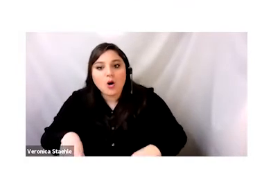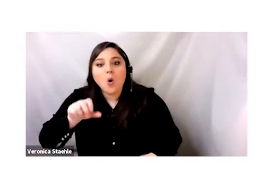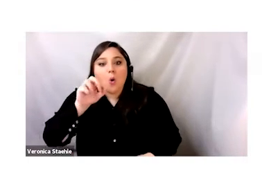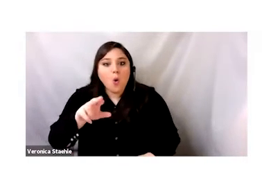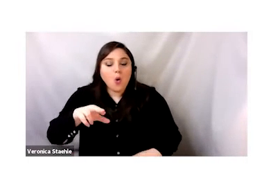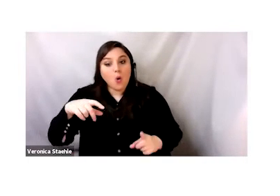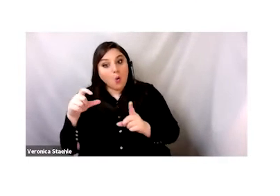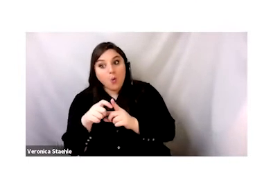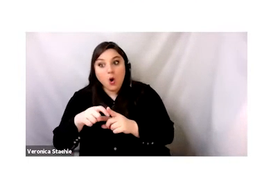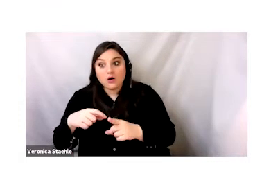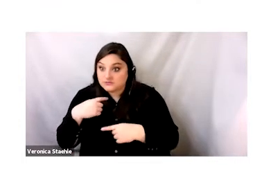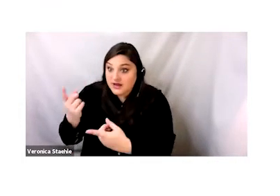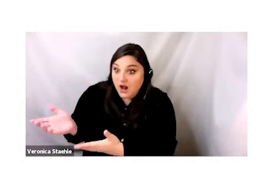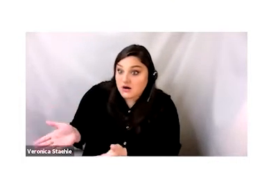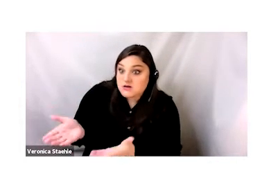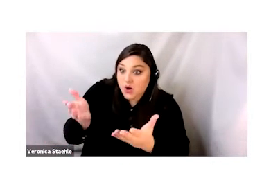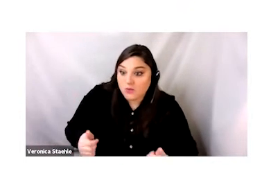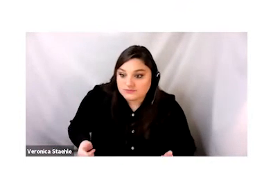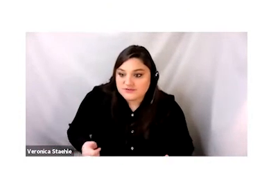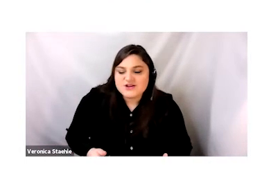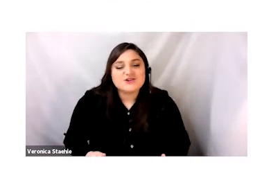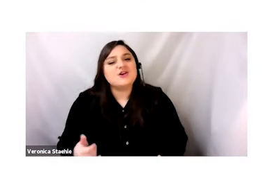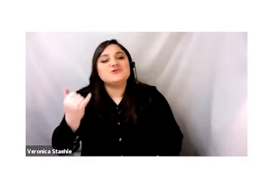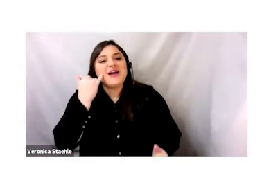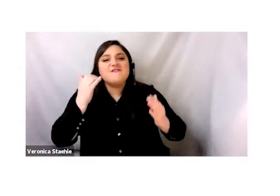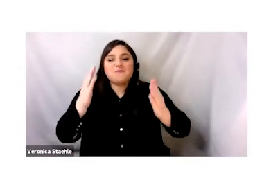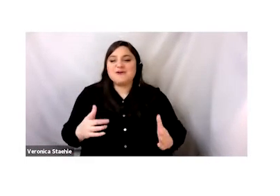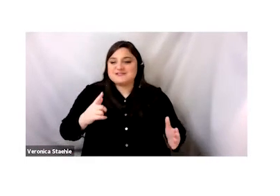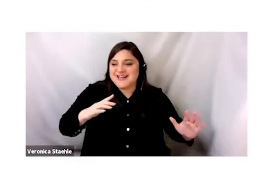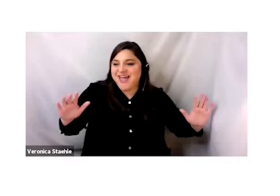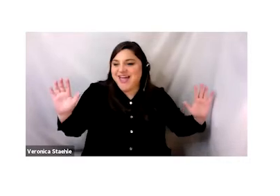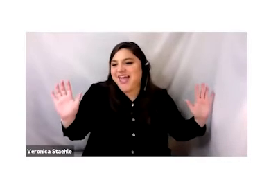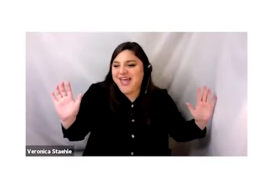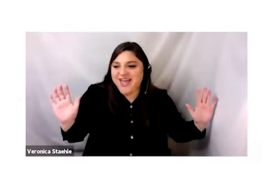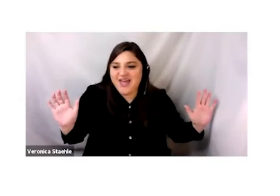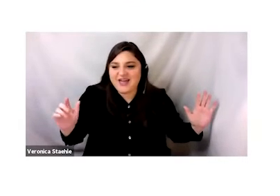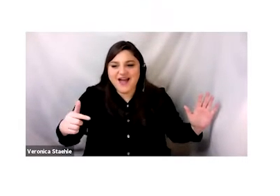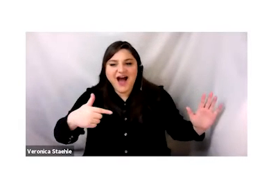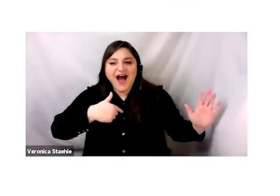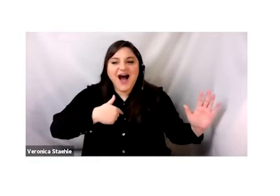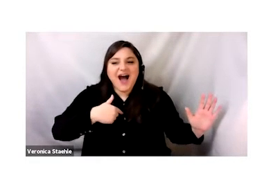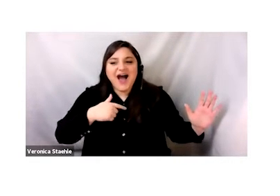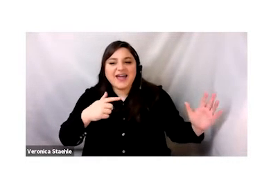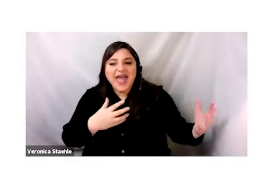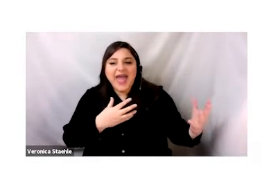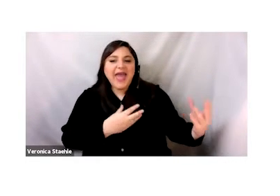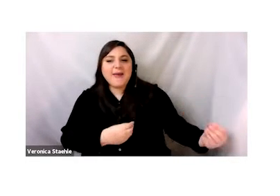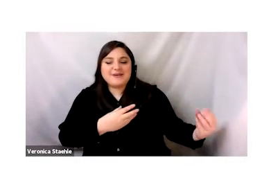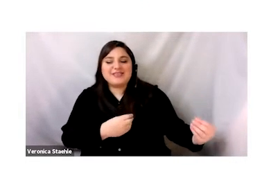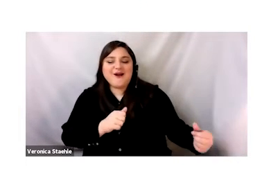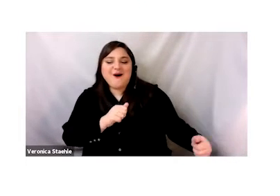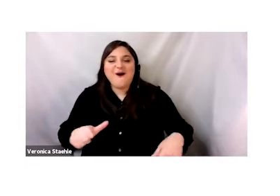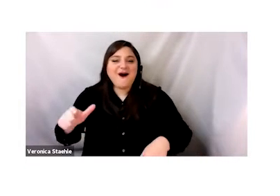I am just going to be an empathy guru, I have questions. I really do.